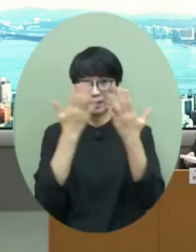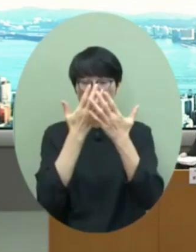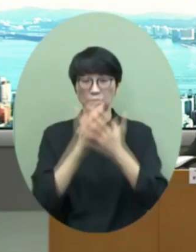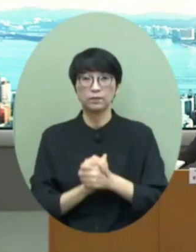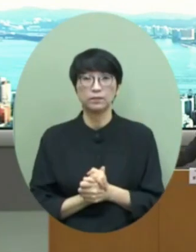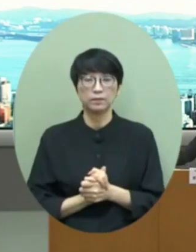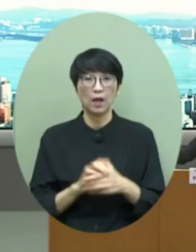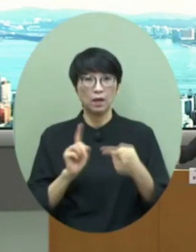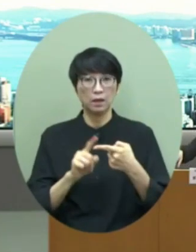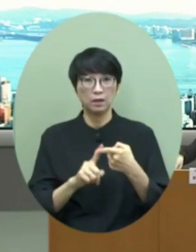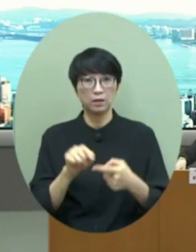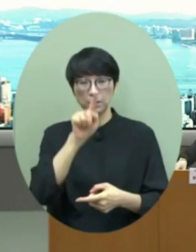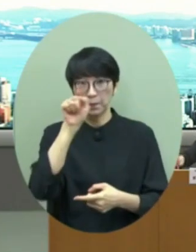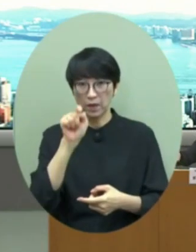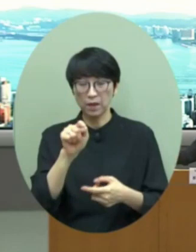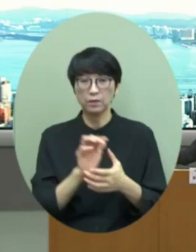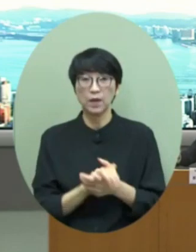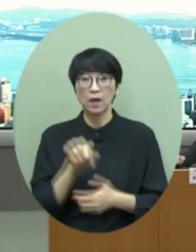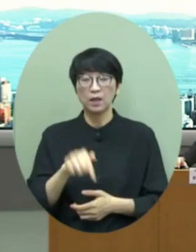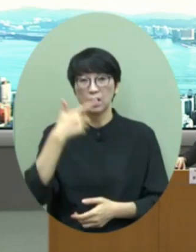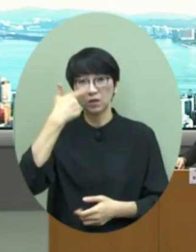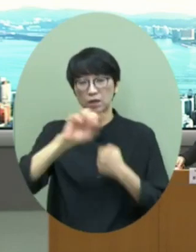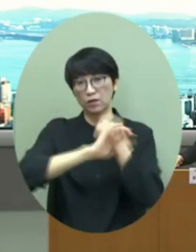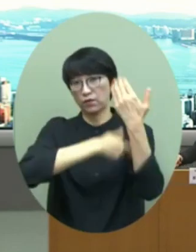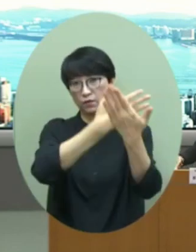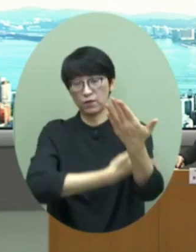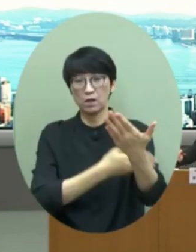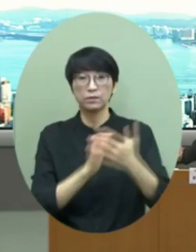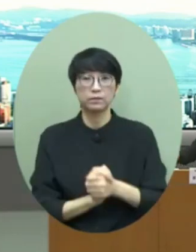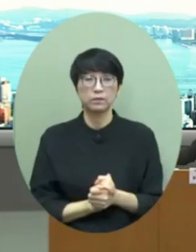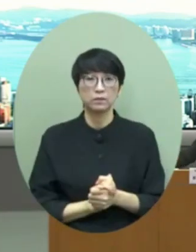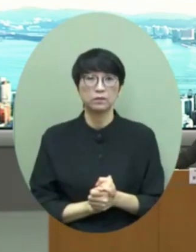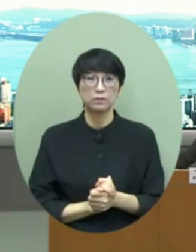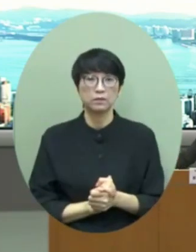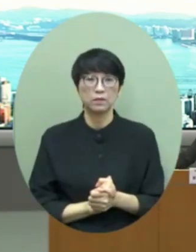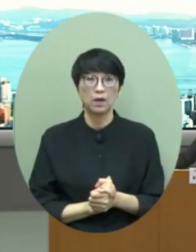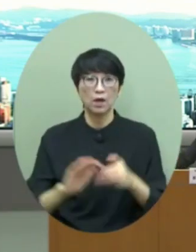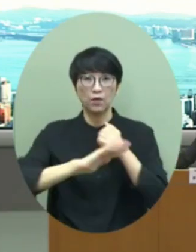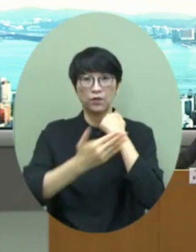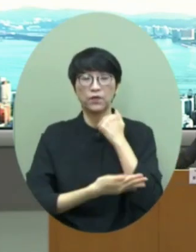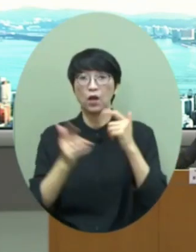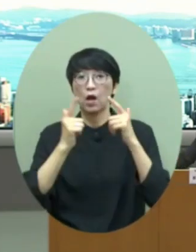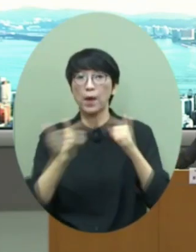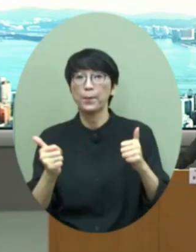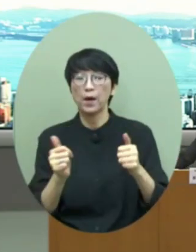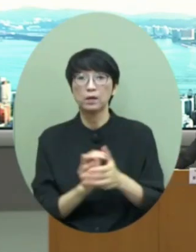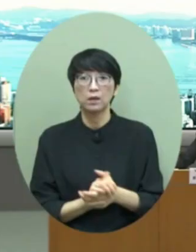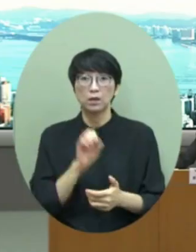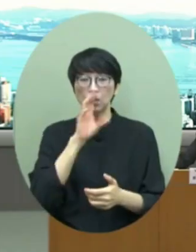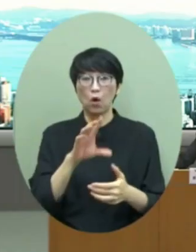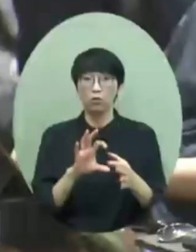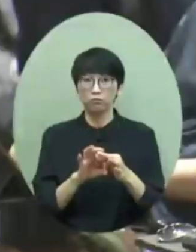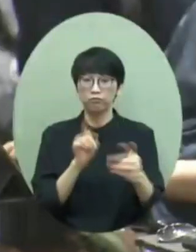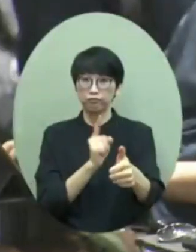you. First, under this new law, is it legal or a crime to criticize the national security law?